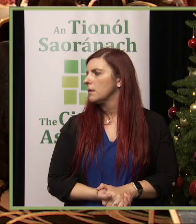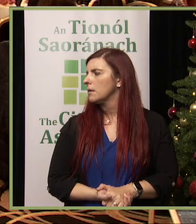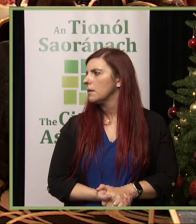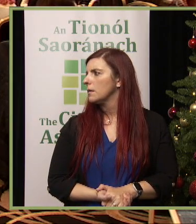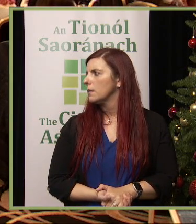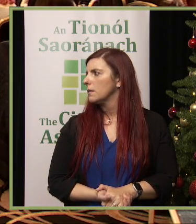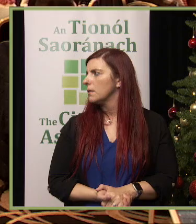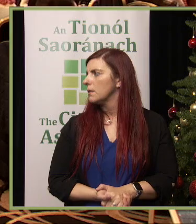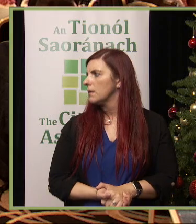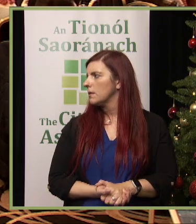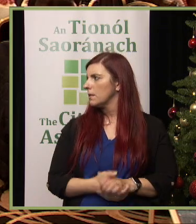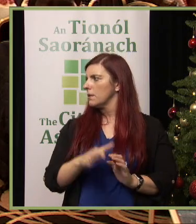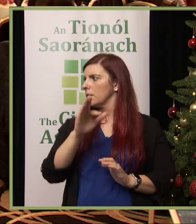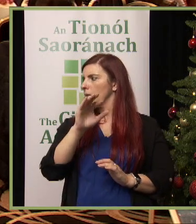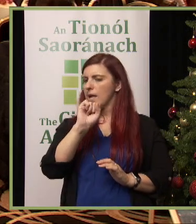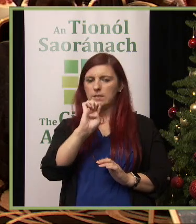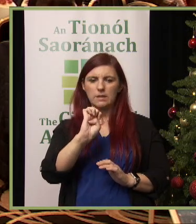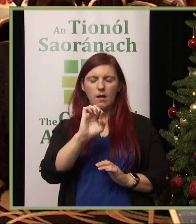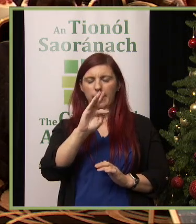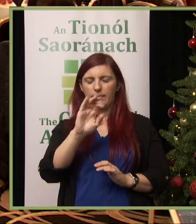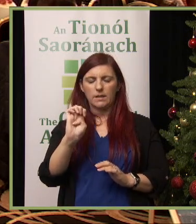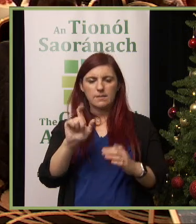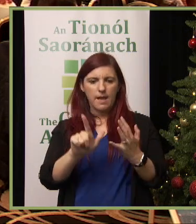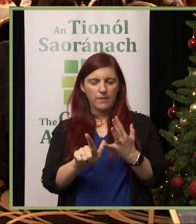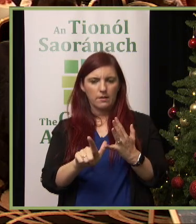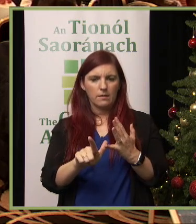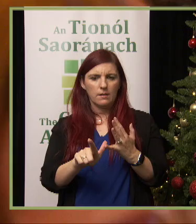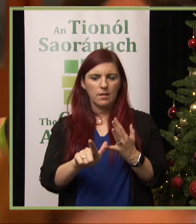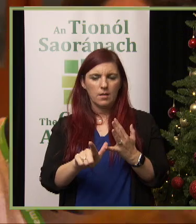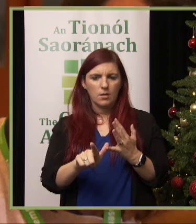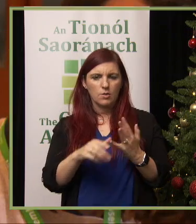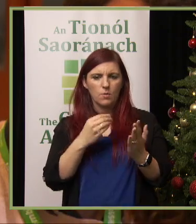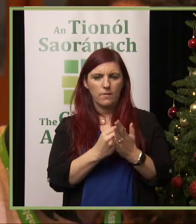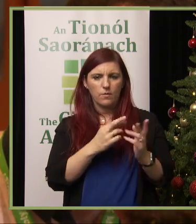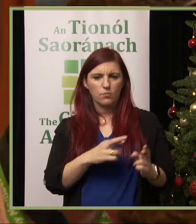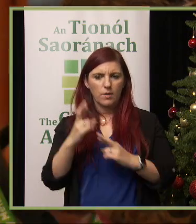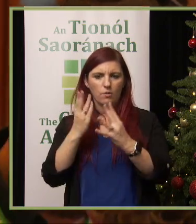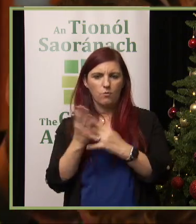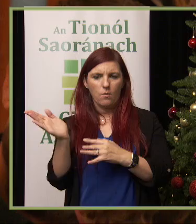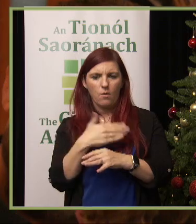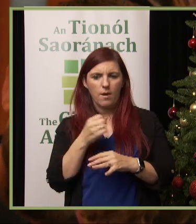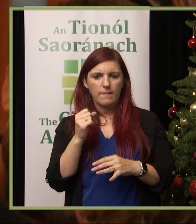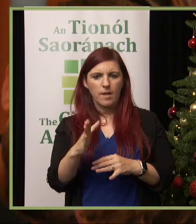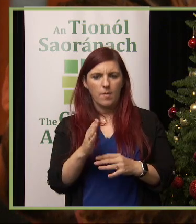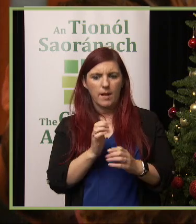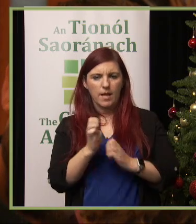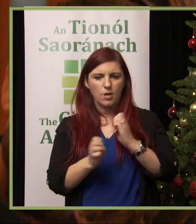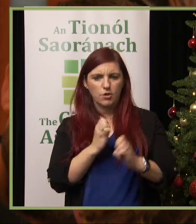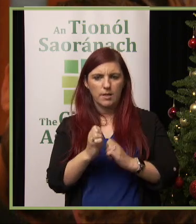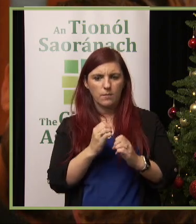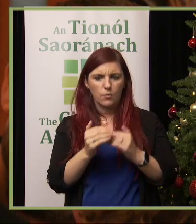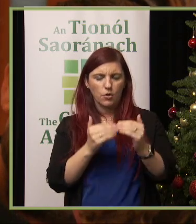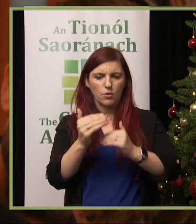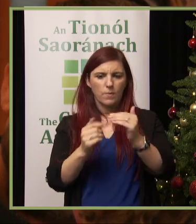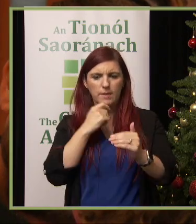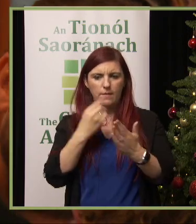Hiya, it's just for FE7. So it currently reads funds raised through all renewable energy production, and we just think it should be funds